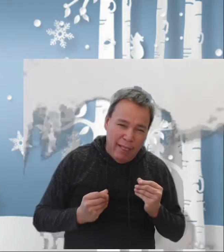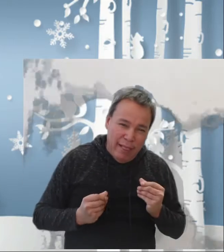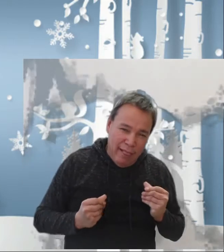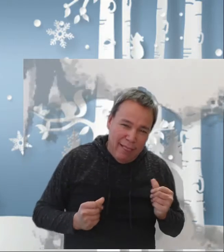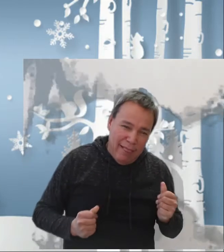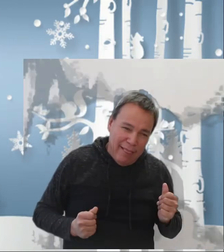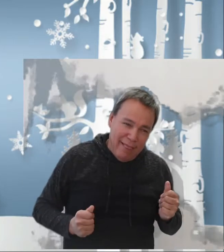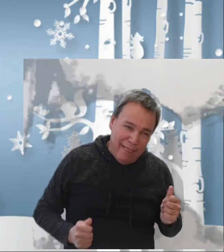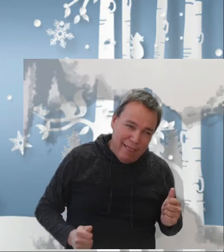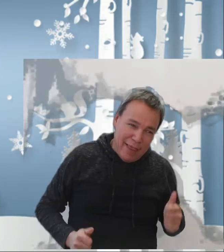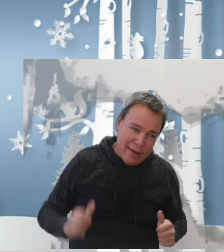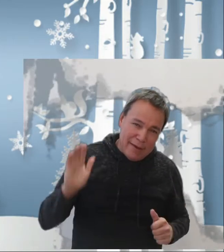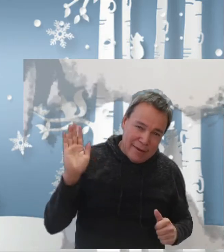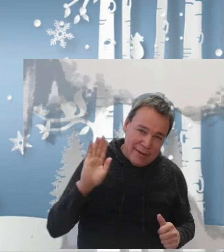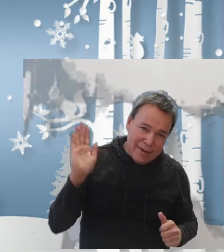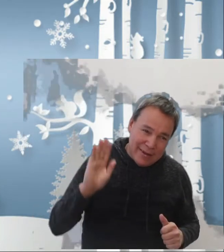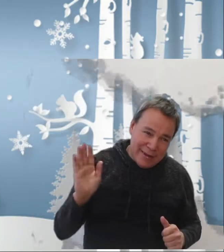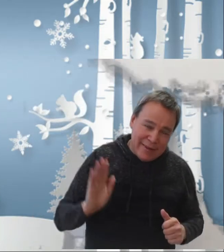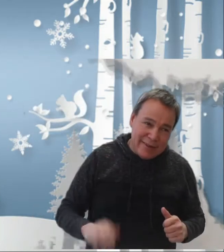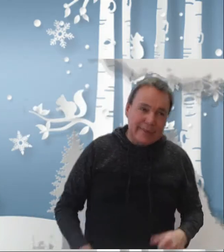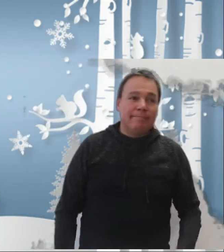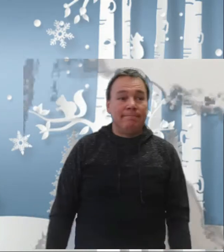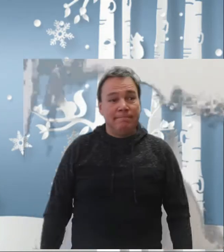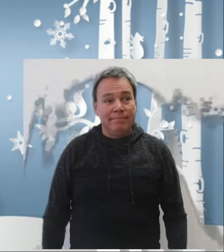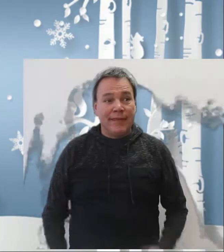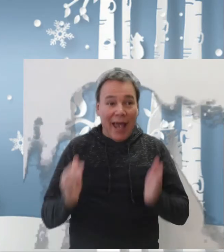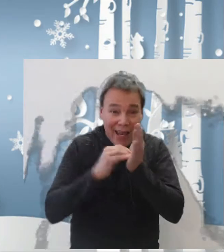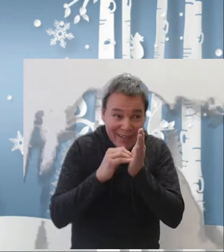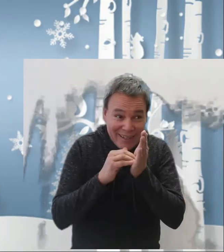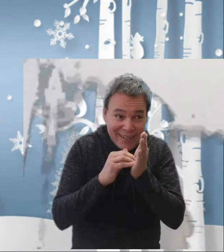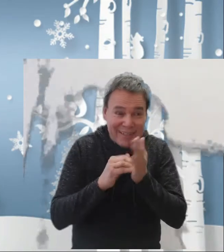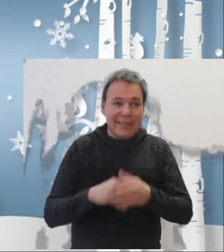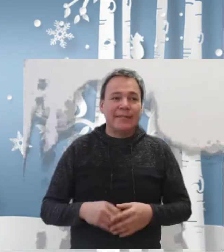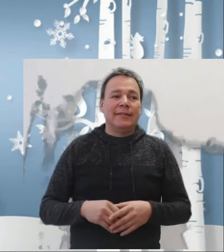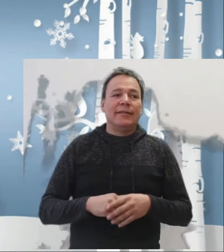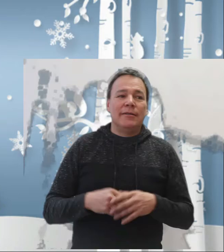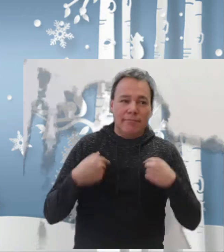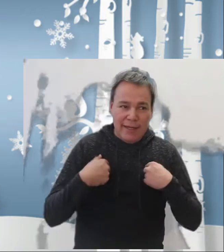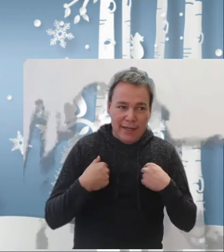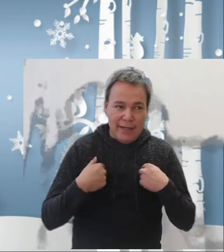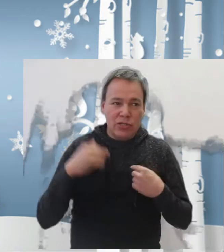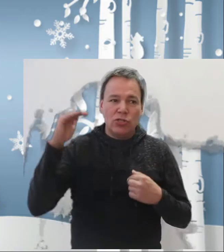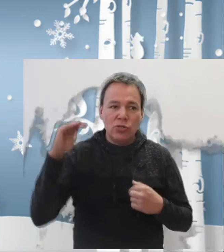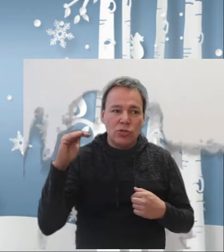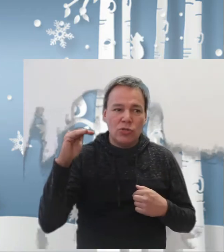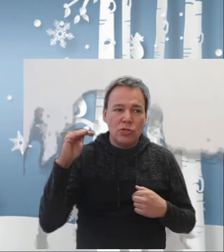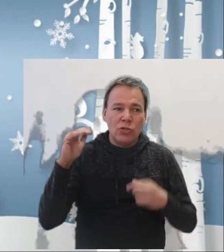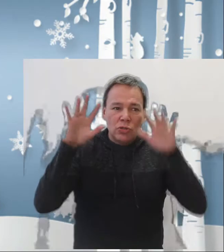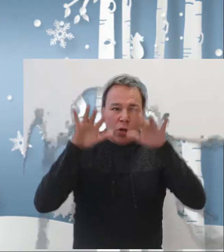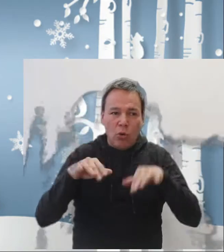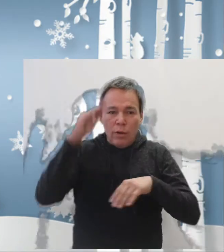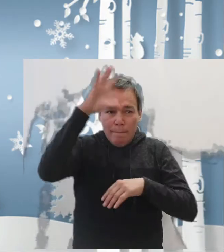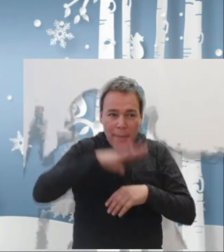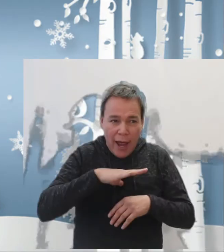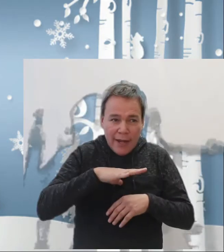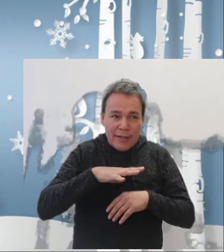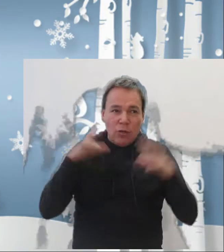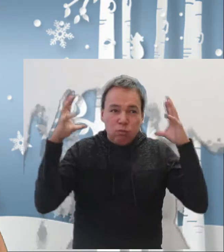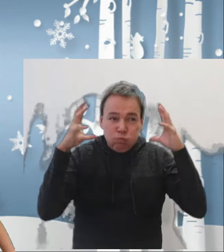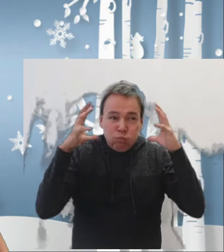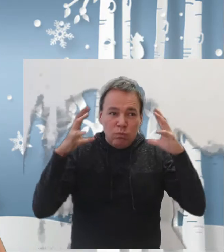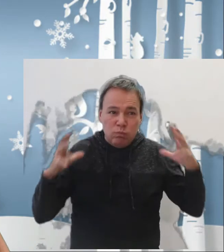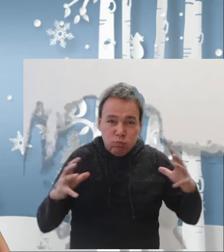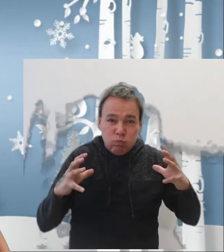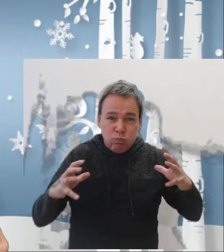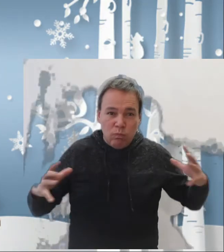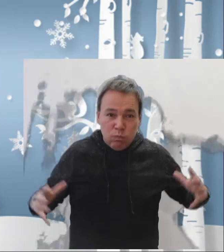away. Goodbye. Let's do that one again. I'm a little snowman, short